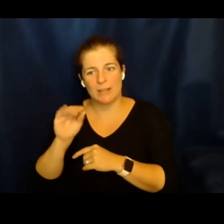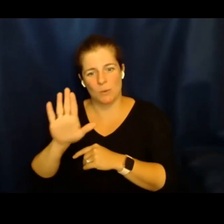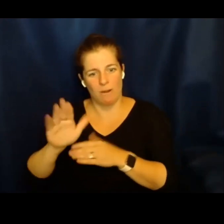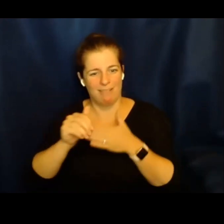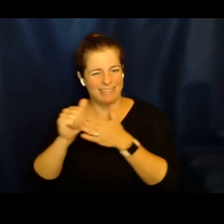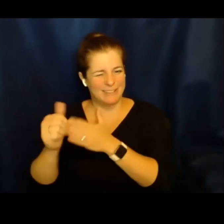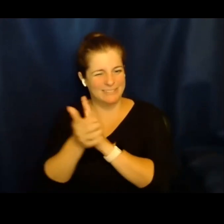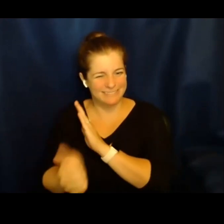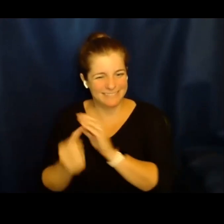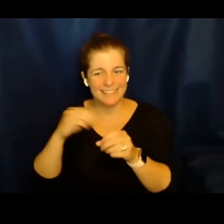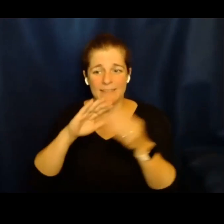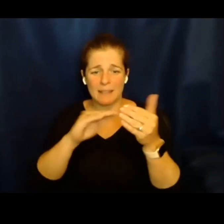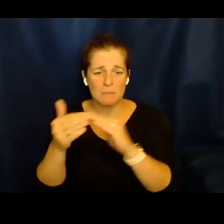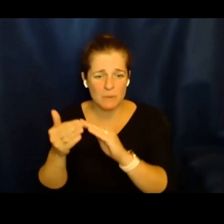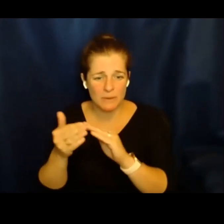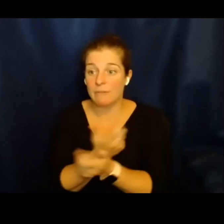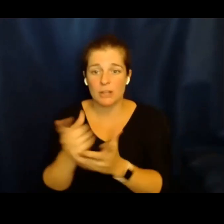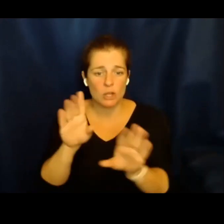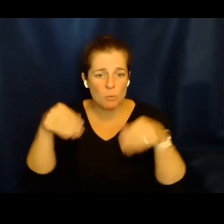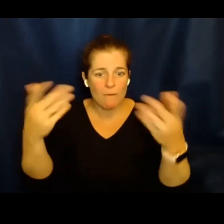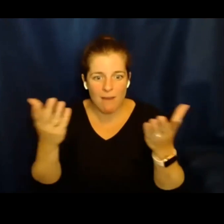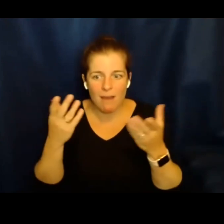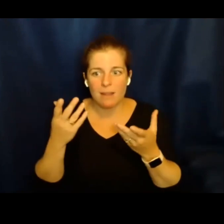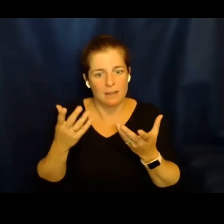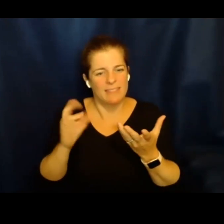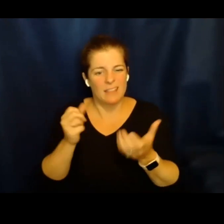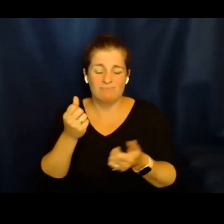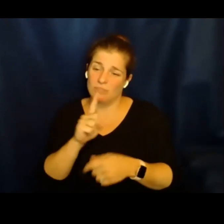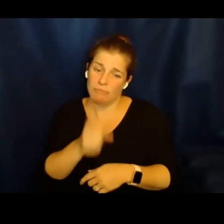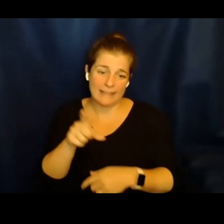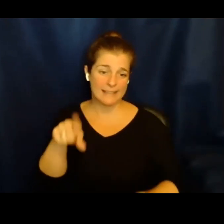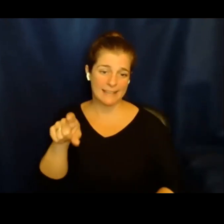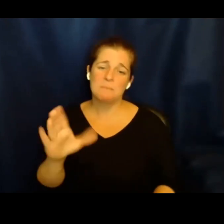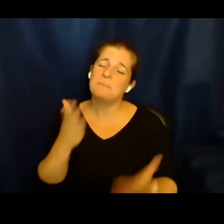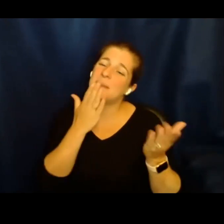that you're providing that are so badly needed. So thank you. Thank you very much.